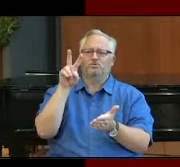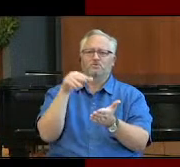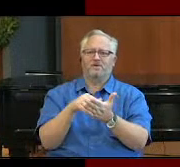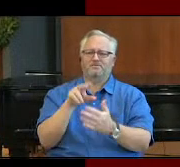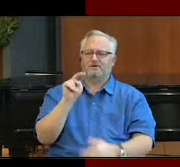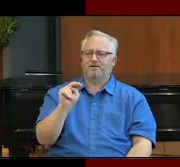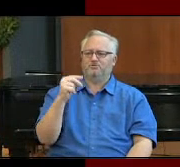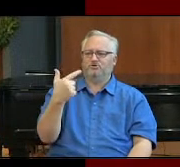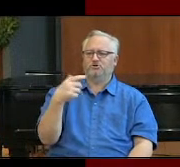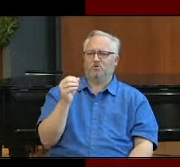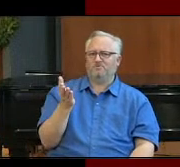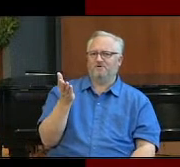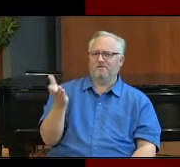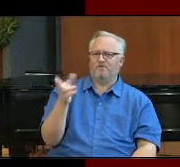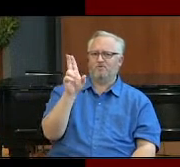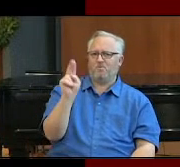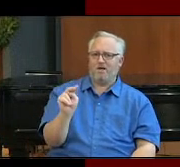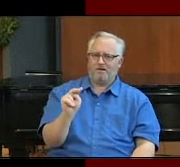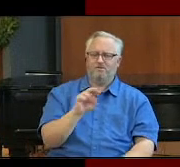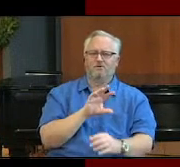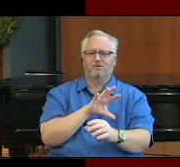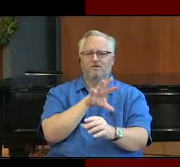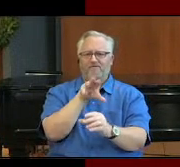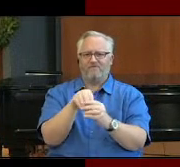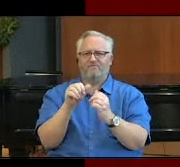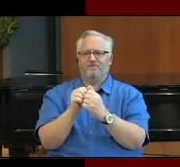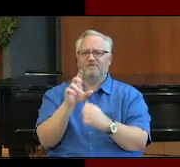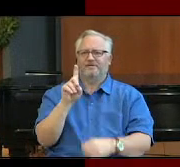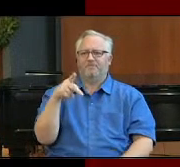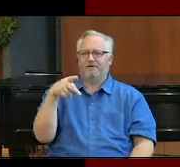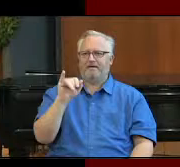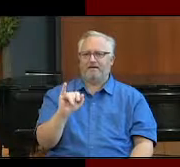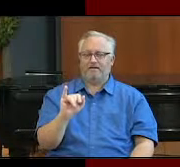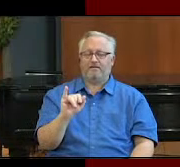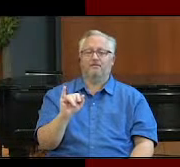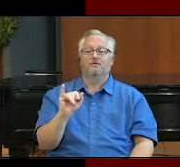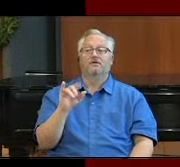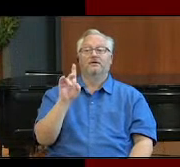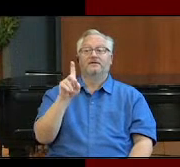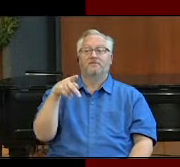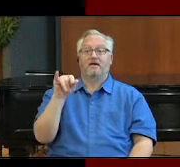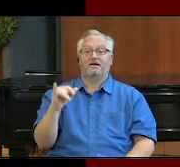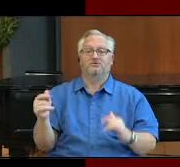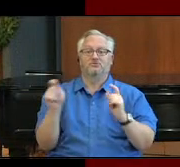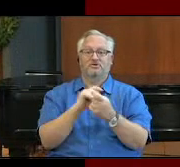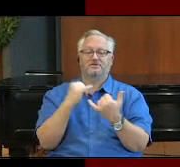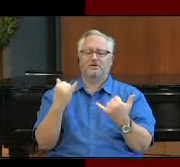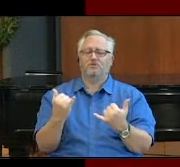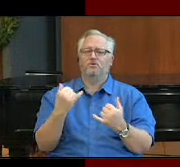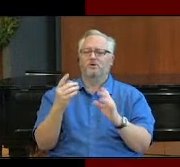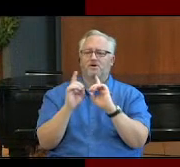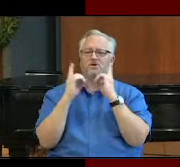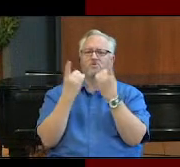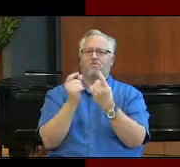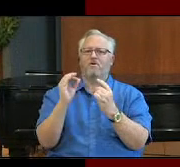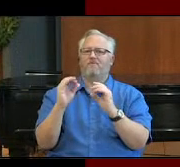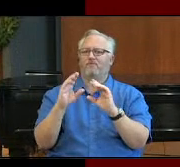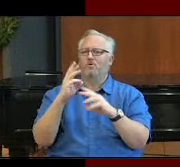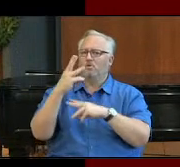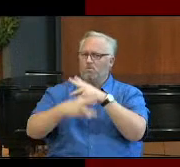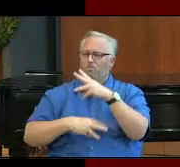UN affiliated with DPI, which has changed its name now to the Department of Global